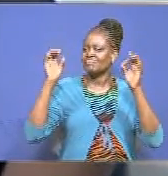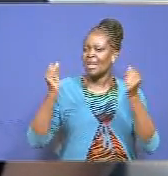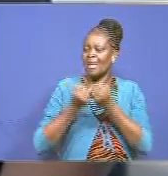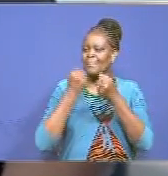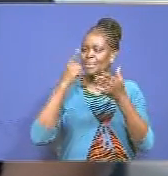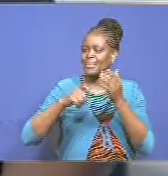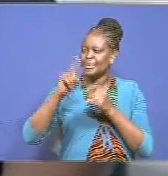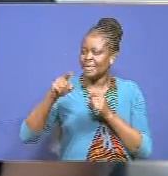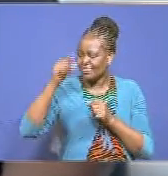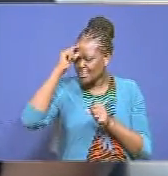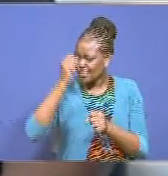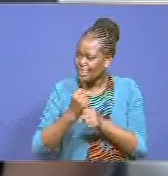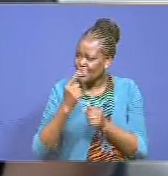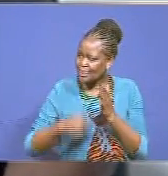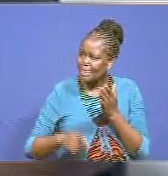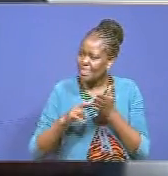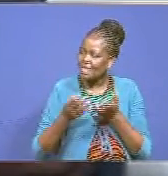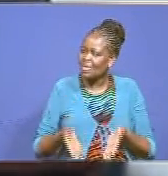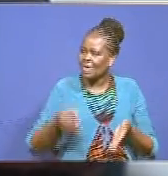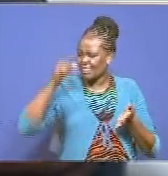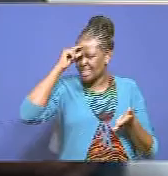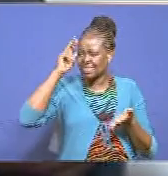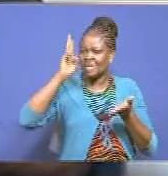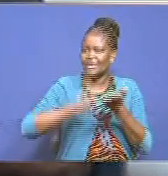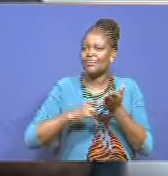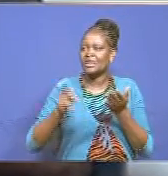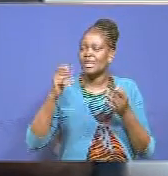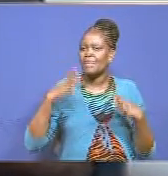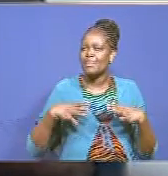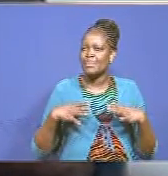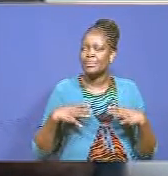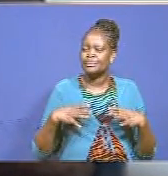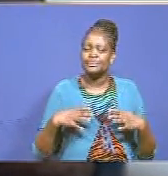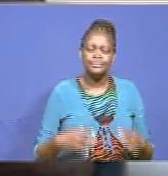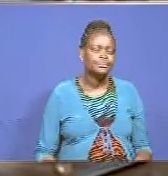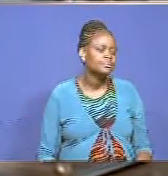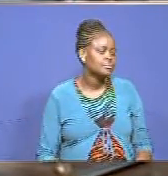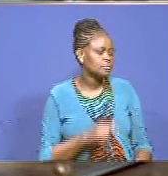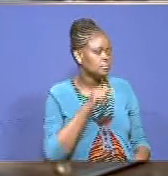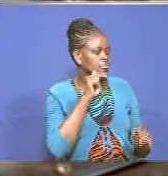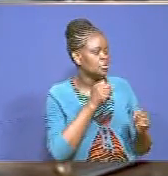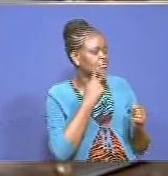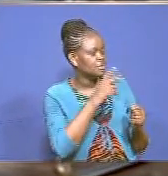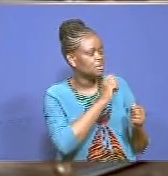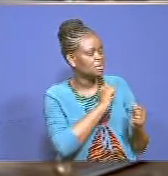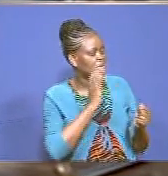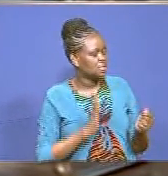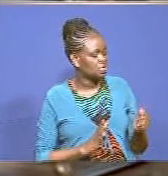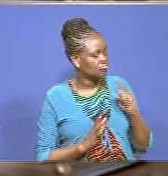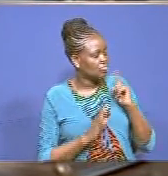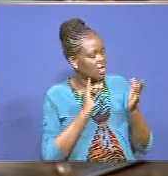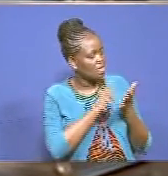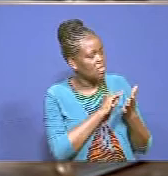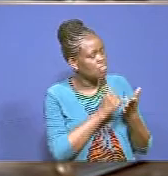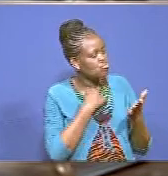the government doing? Mm-hmm. So the current government is a letdown to Kenyans. Mm-hmm. Today we've just seen, you know, the senators saying that they